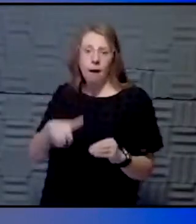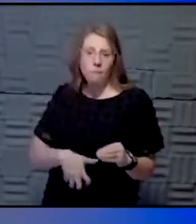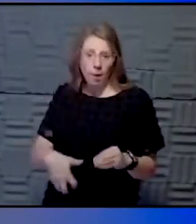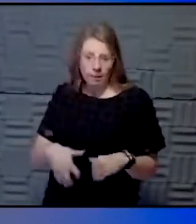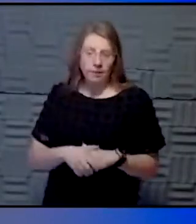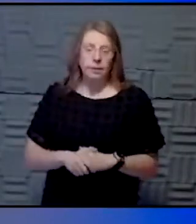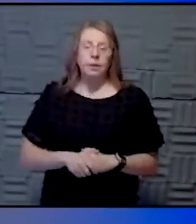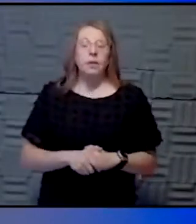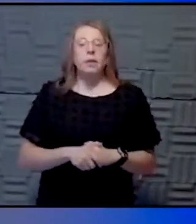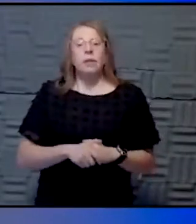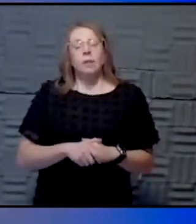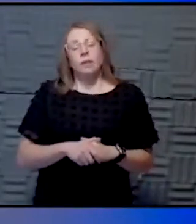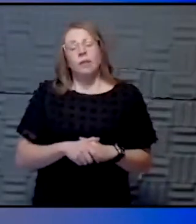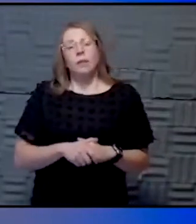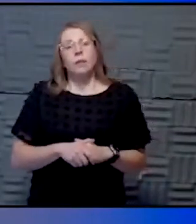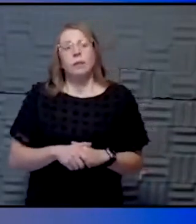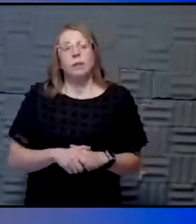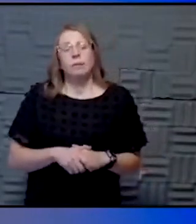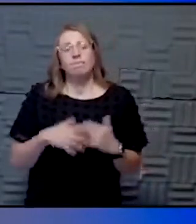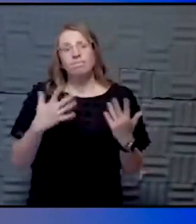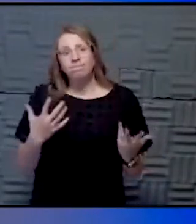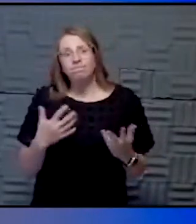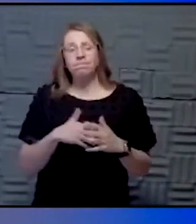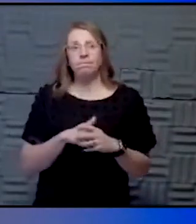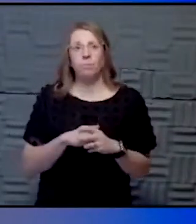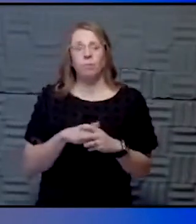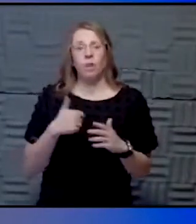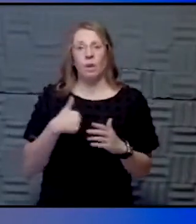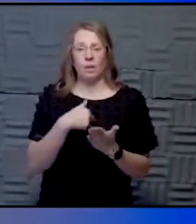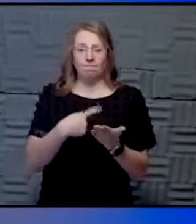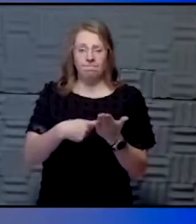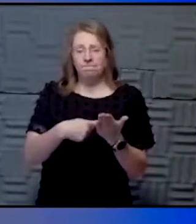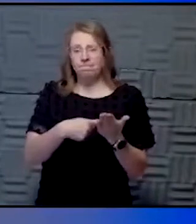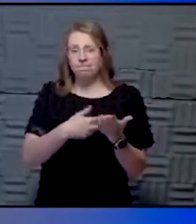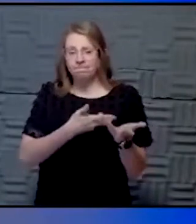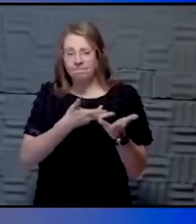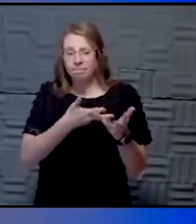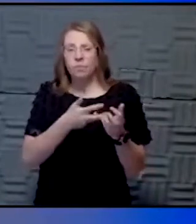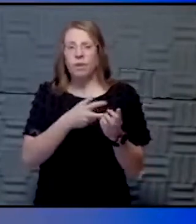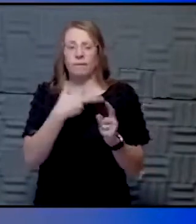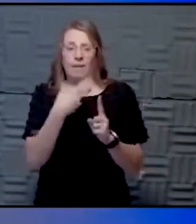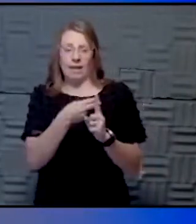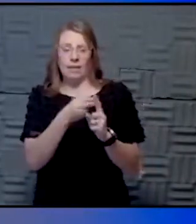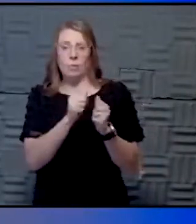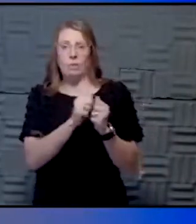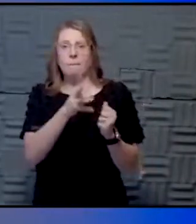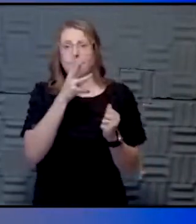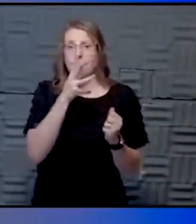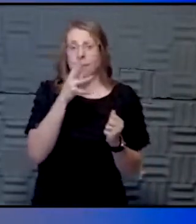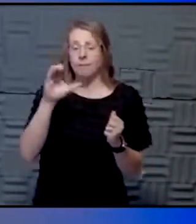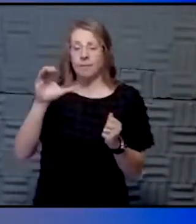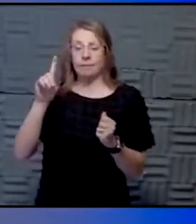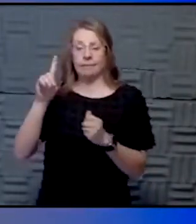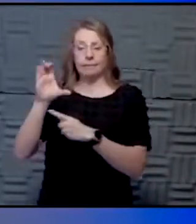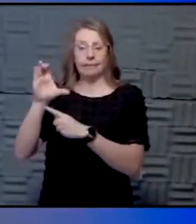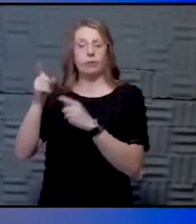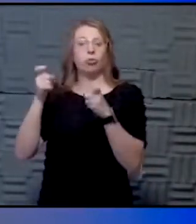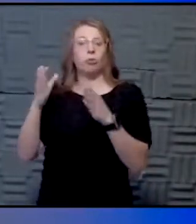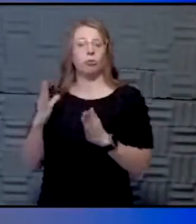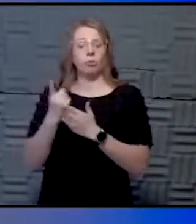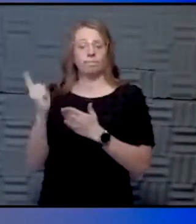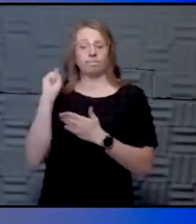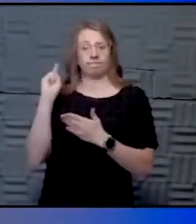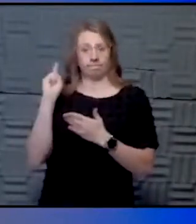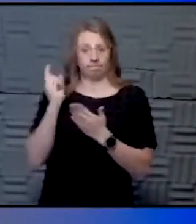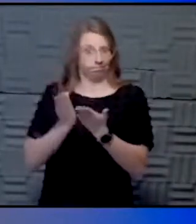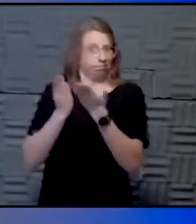still highly, really talking about the vaccine with our moms. The CDC director last week did initially